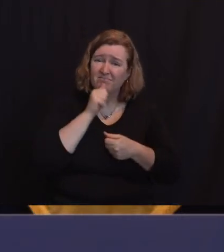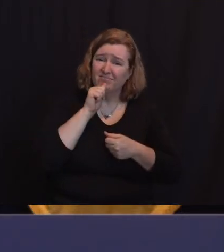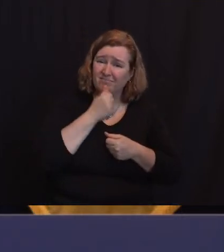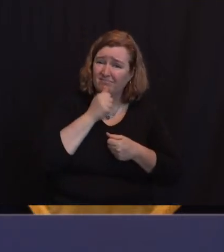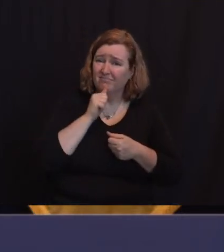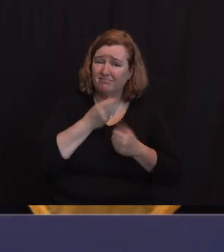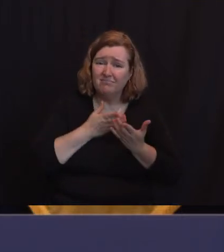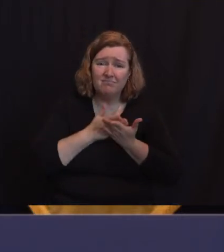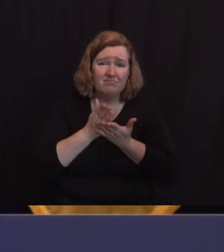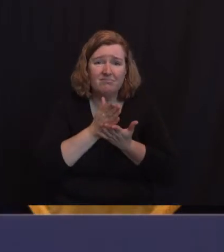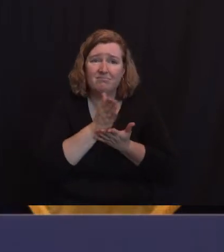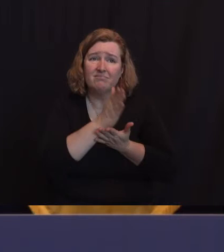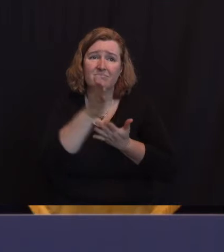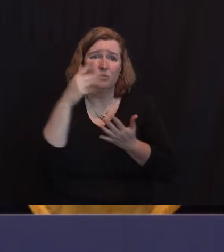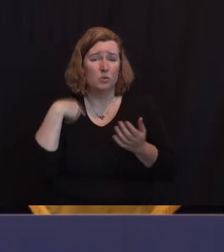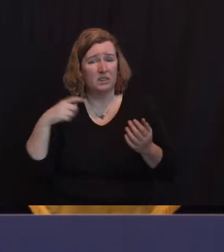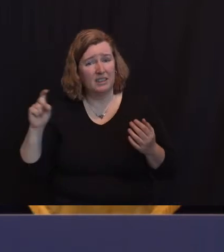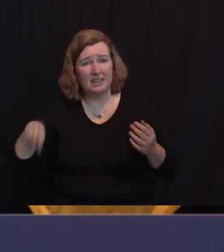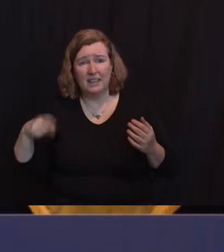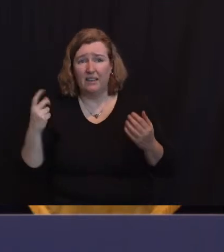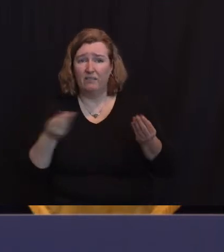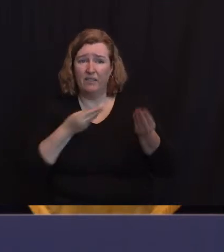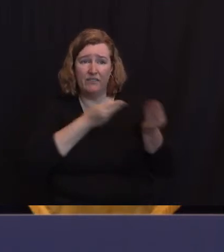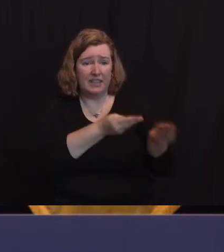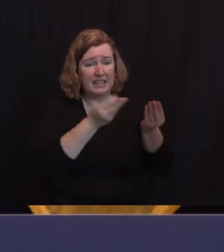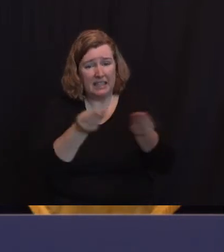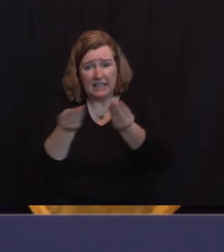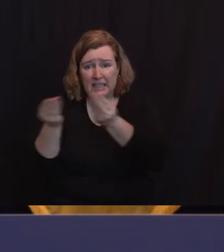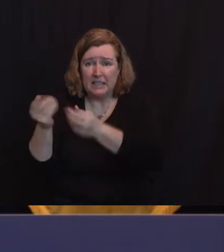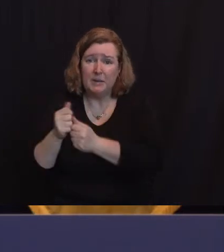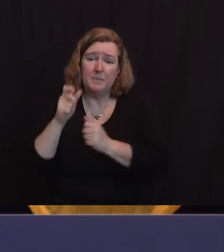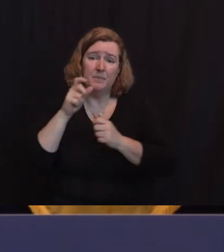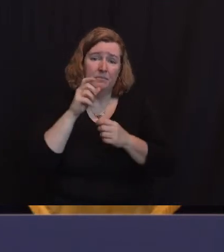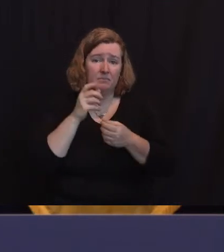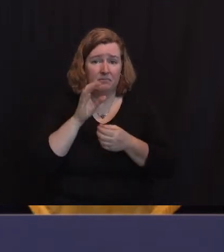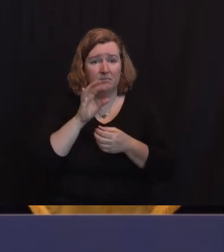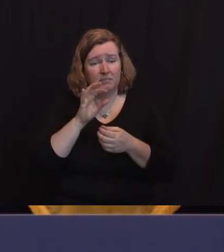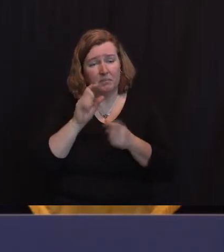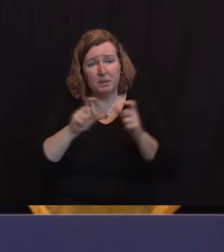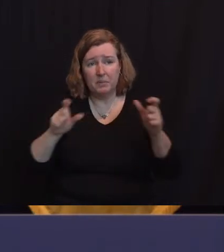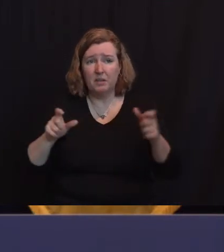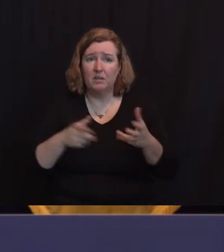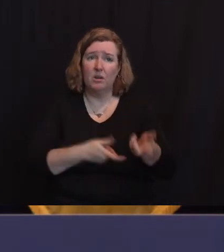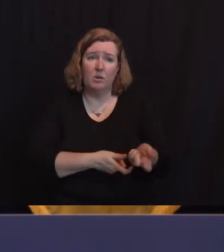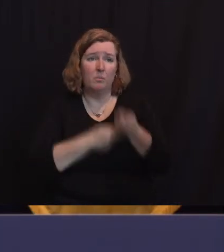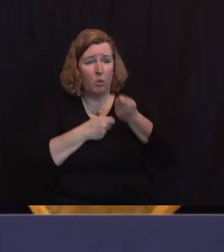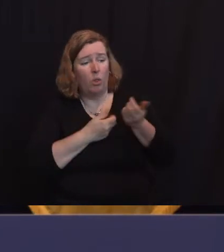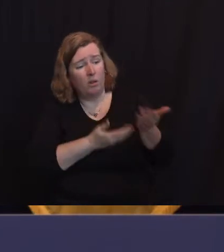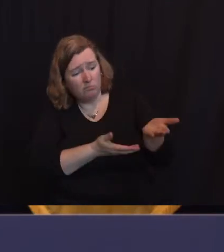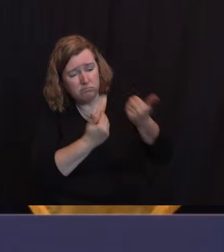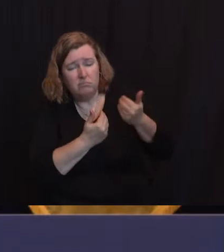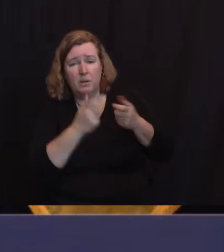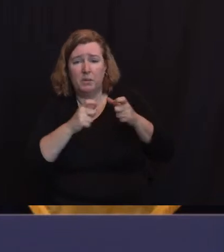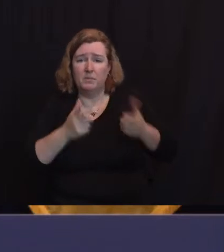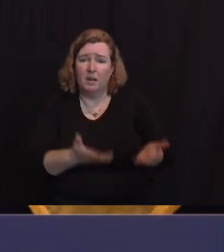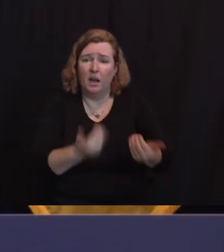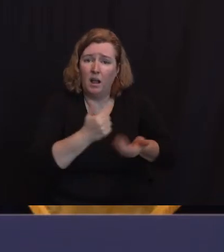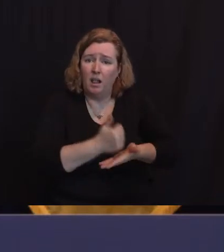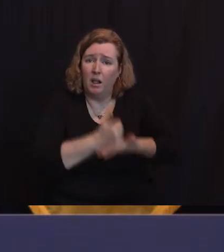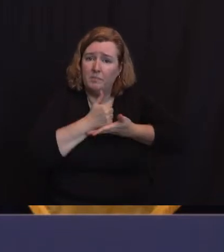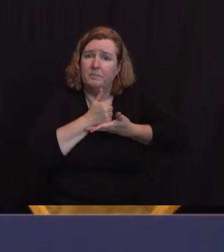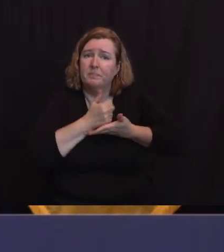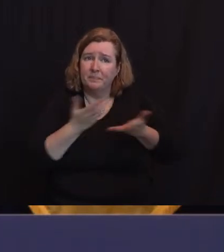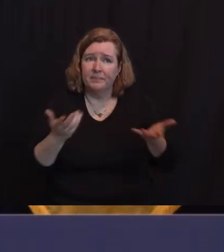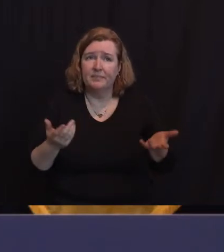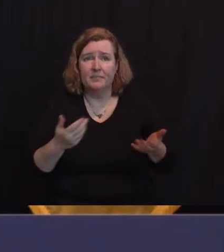mouths still to feed, a lot of lives to get healthy, to get back up on their feet, and we'll stay at it as long as we can.